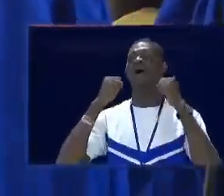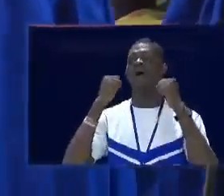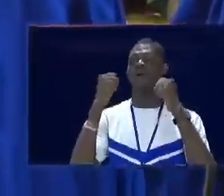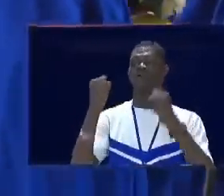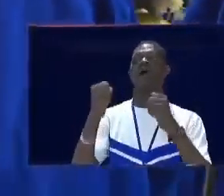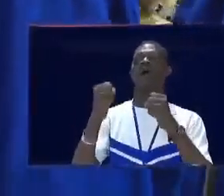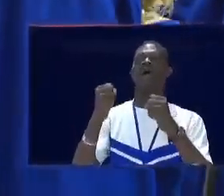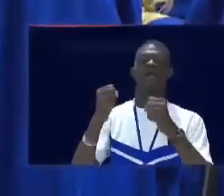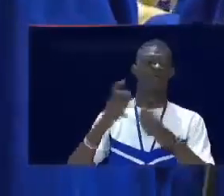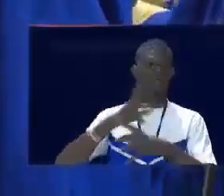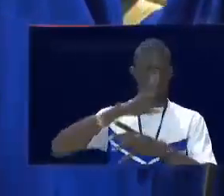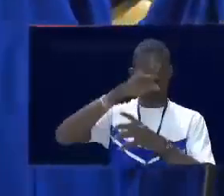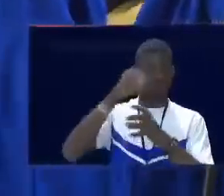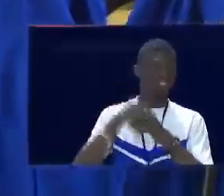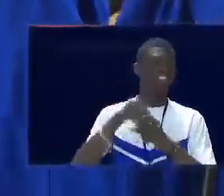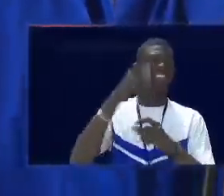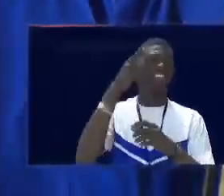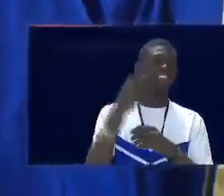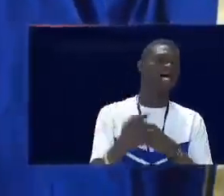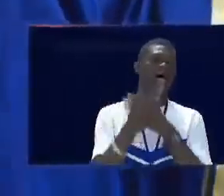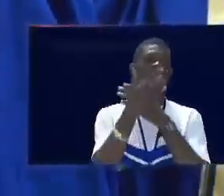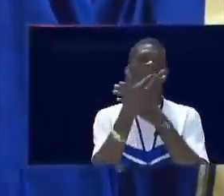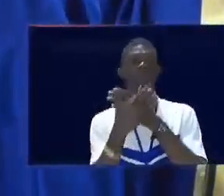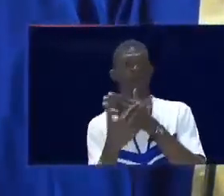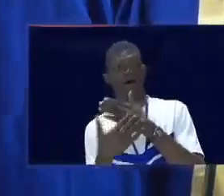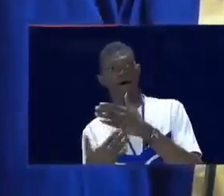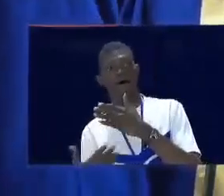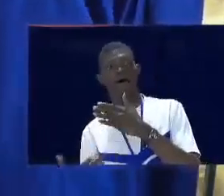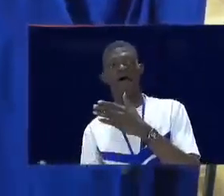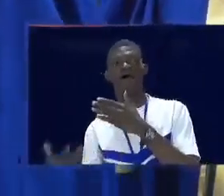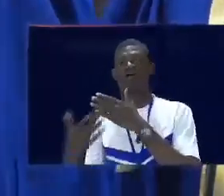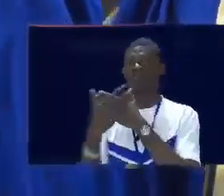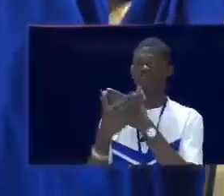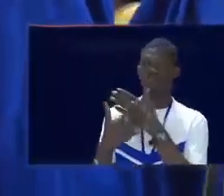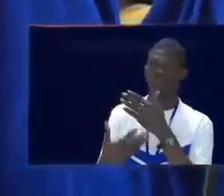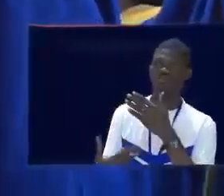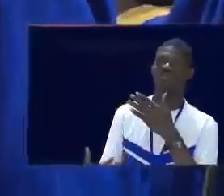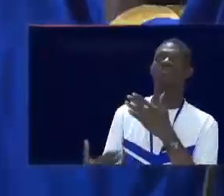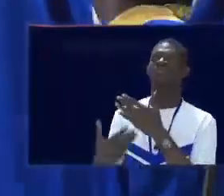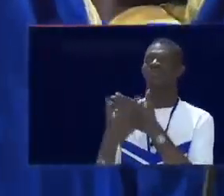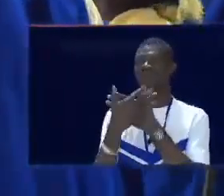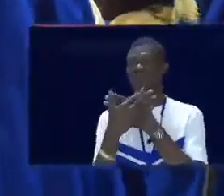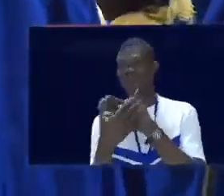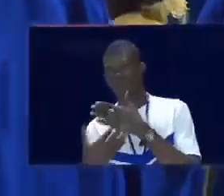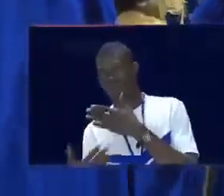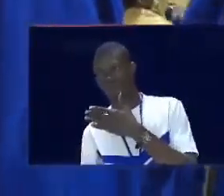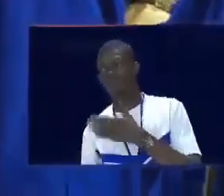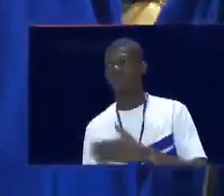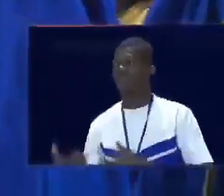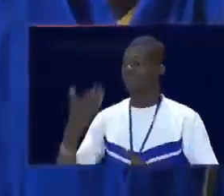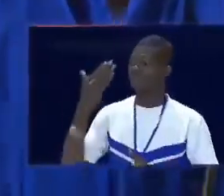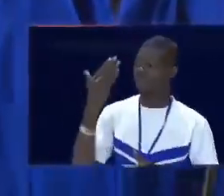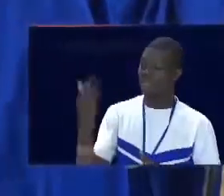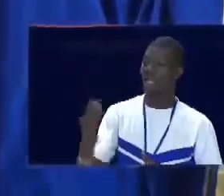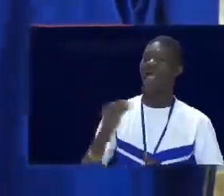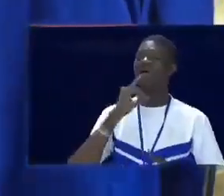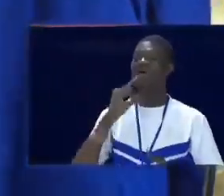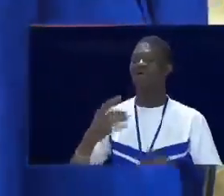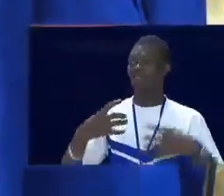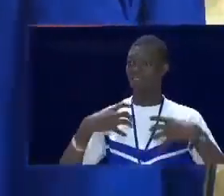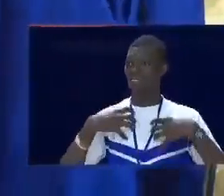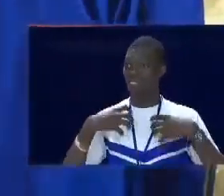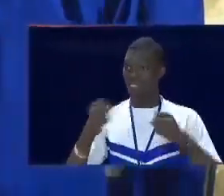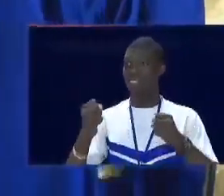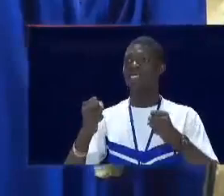healing power in the blood, power in the blood.